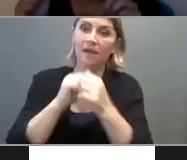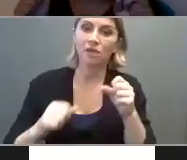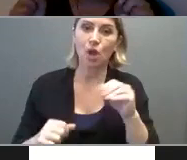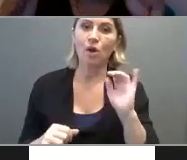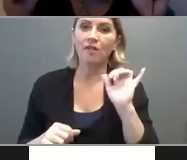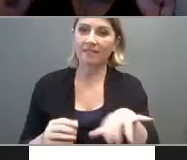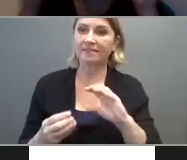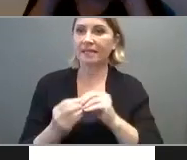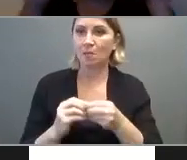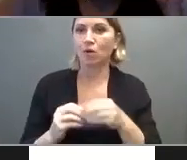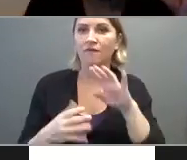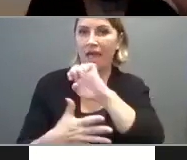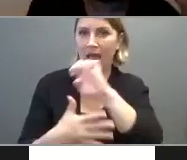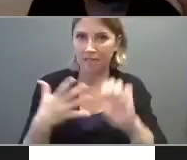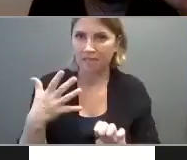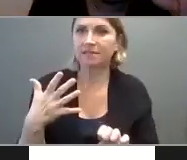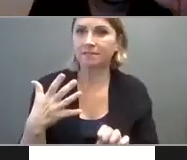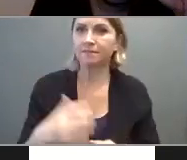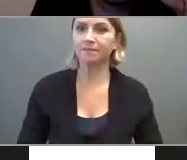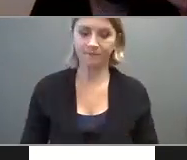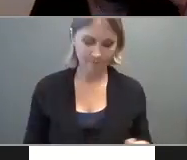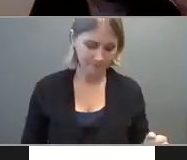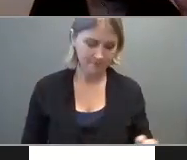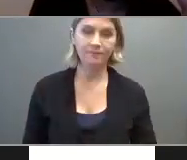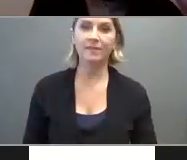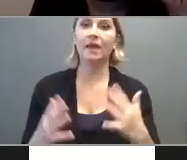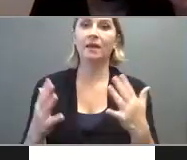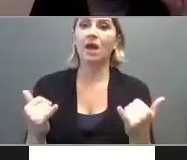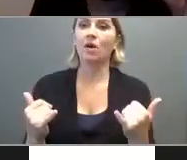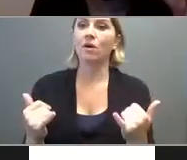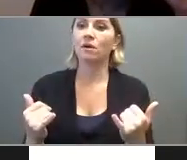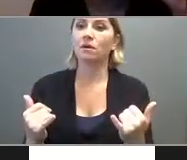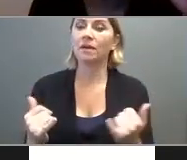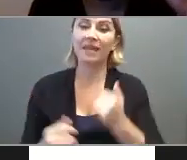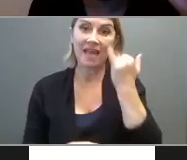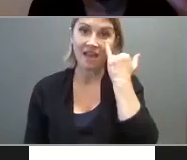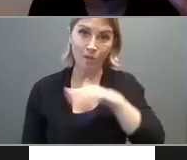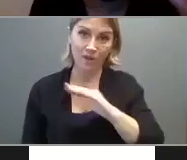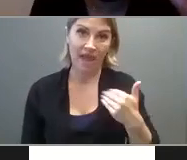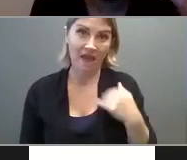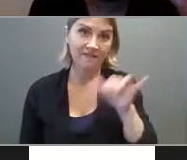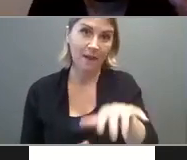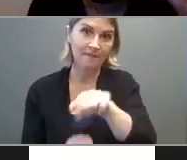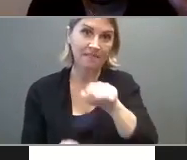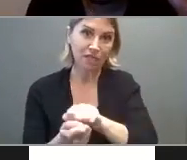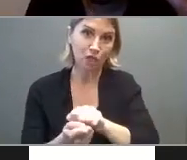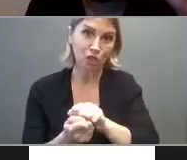that number of elements to combine them. Now, if we have this particular